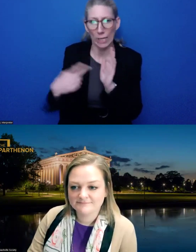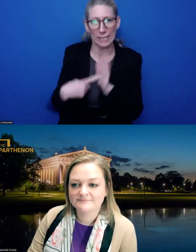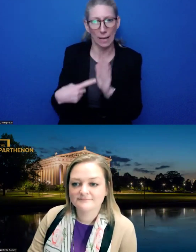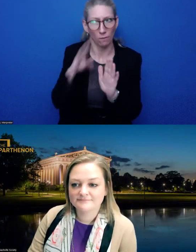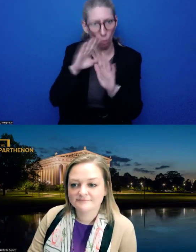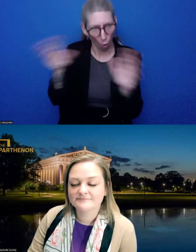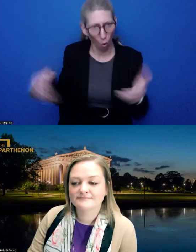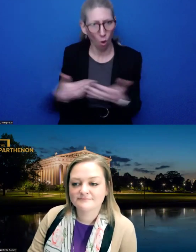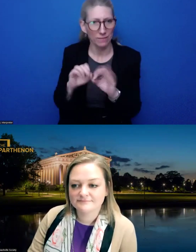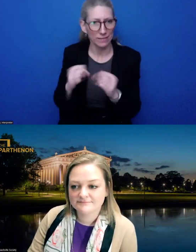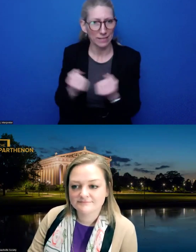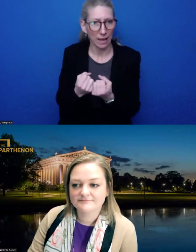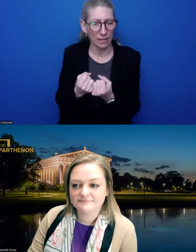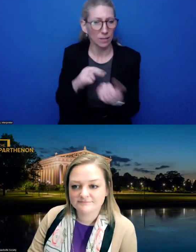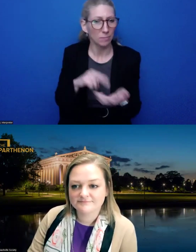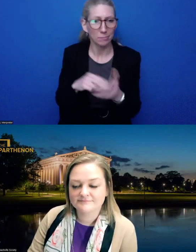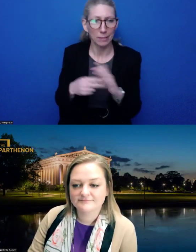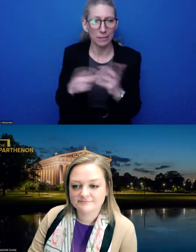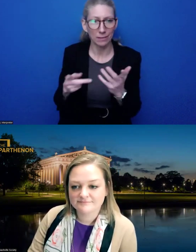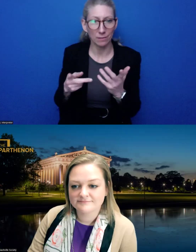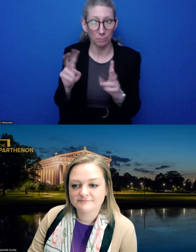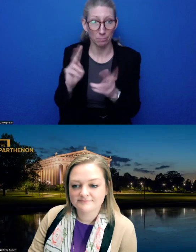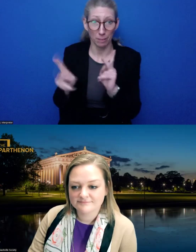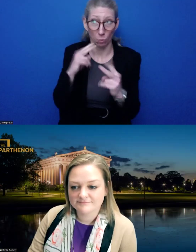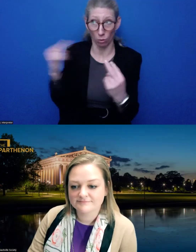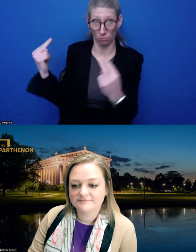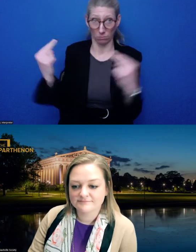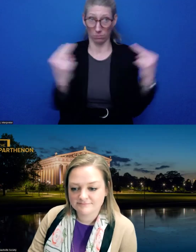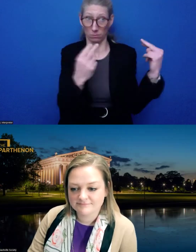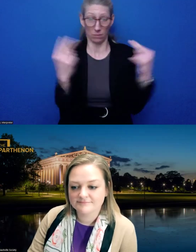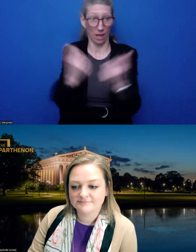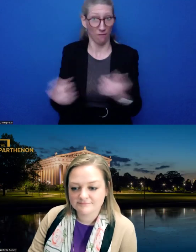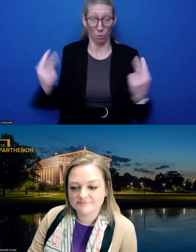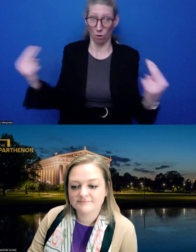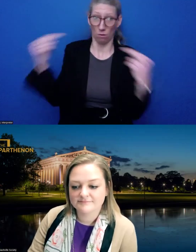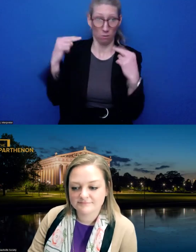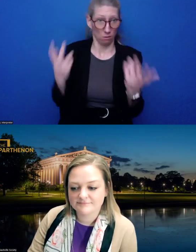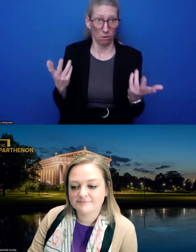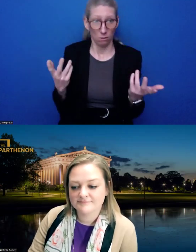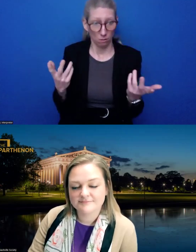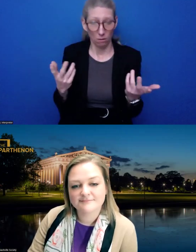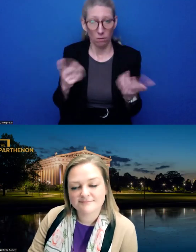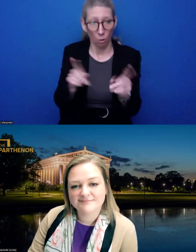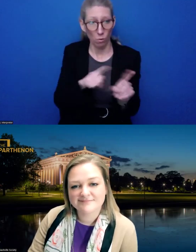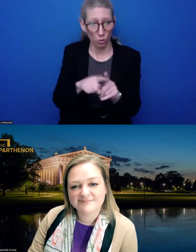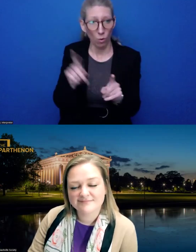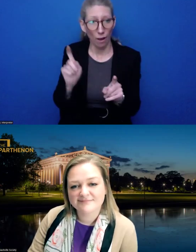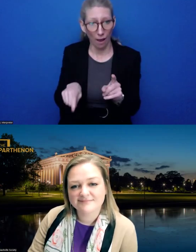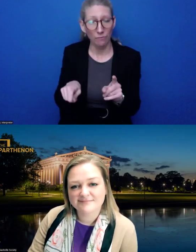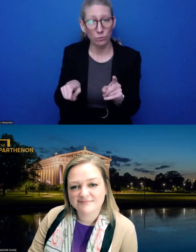they were under the eyes of everyone. They also have to perform